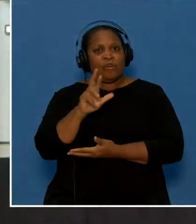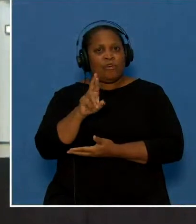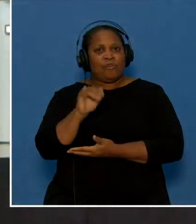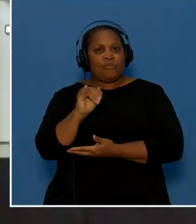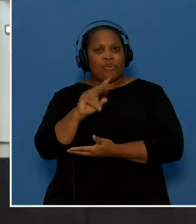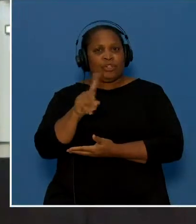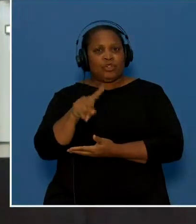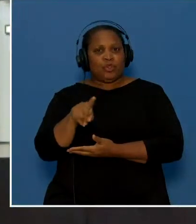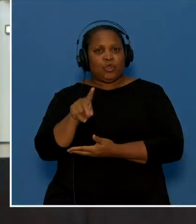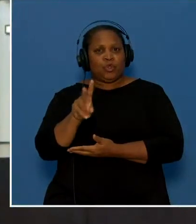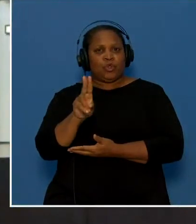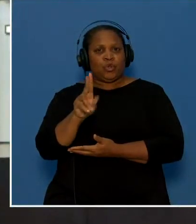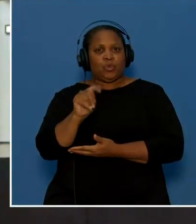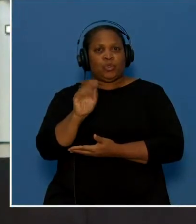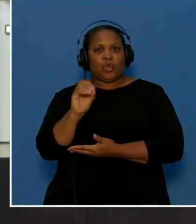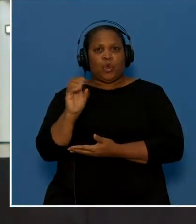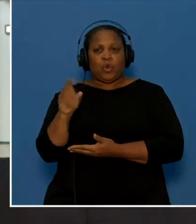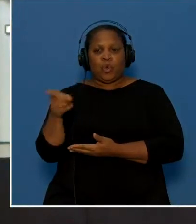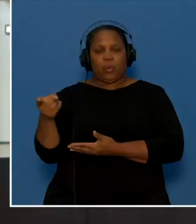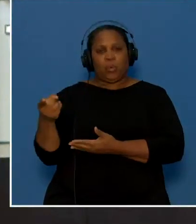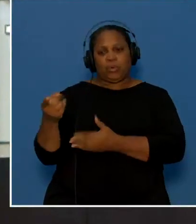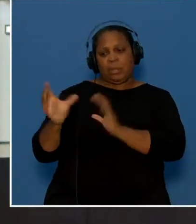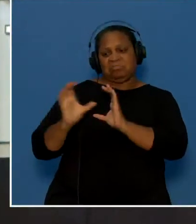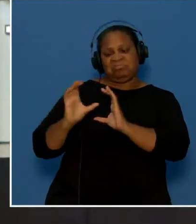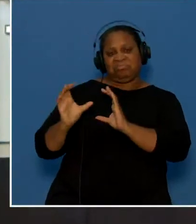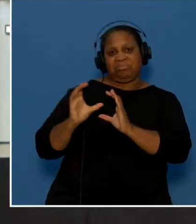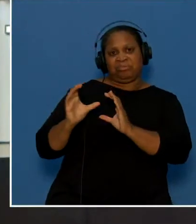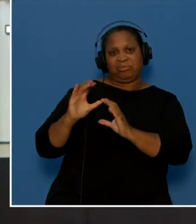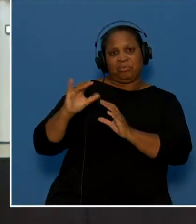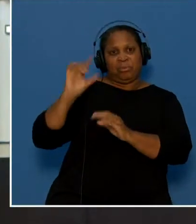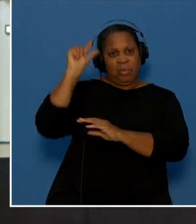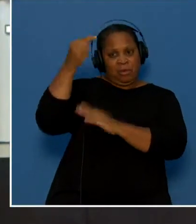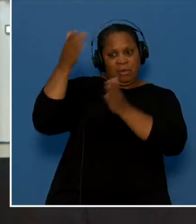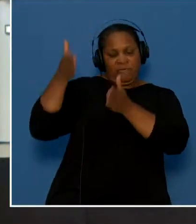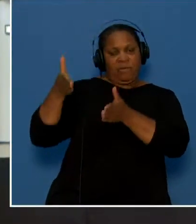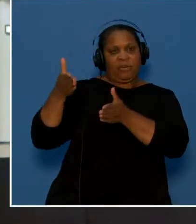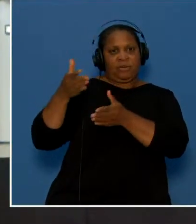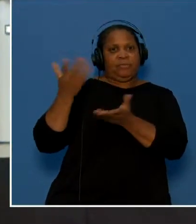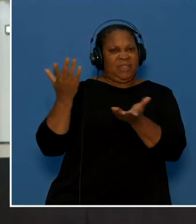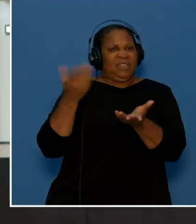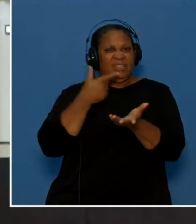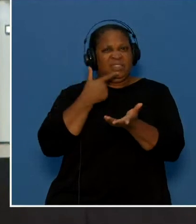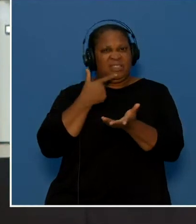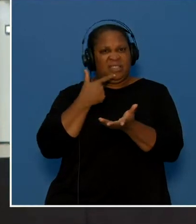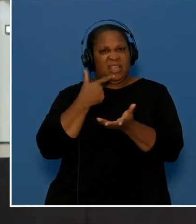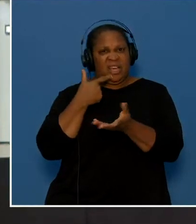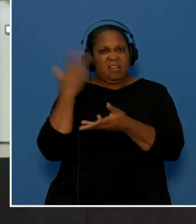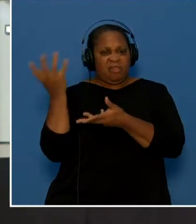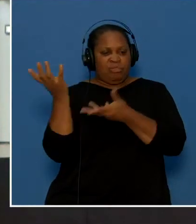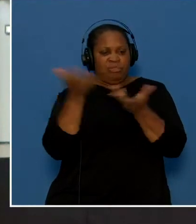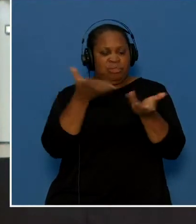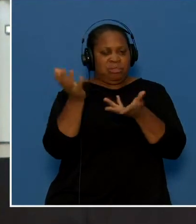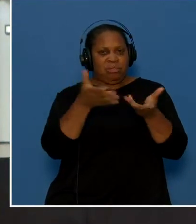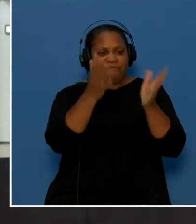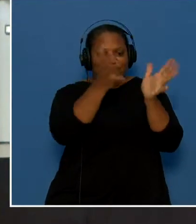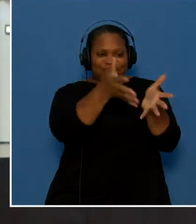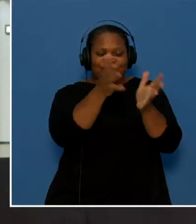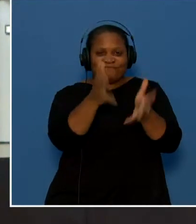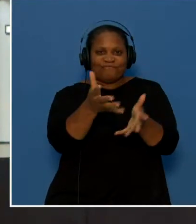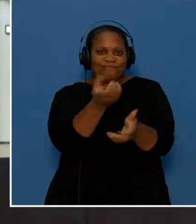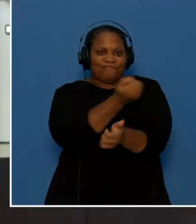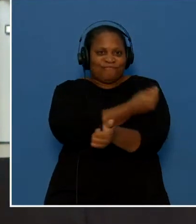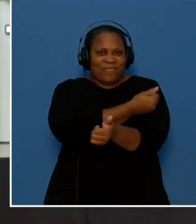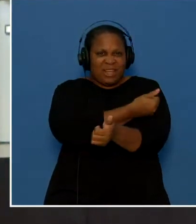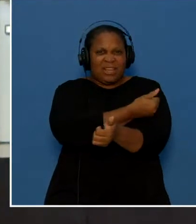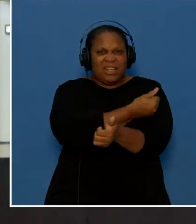Premier Burt recently in the presence of Governor John Rankin that he was willing to get the remaining vaccines needed to cover 40% of this